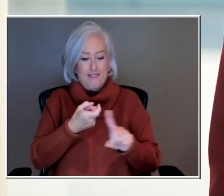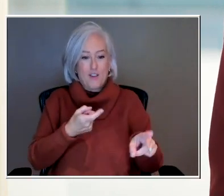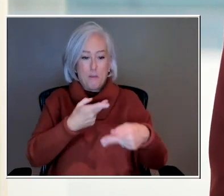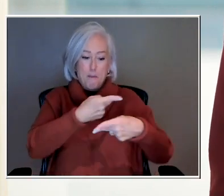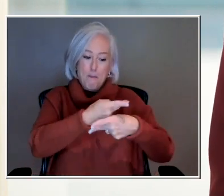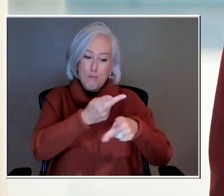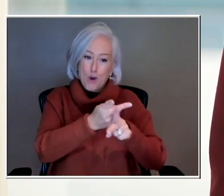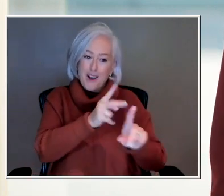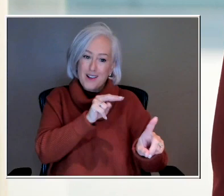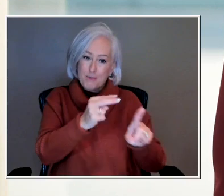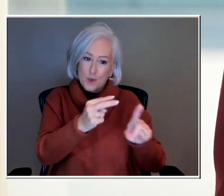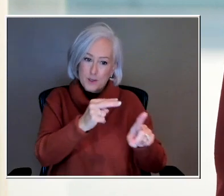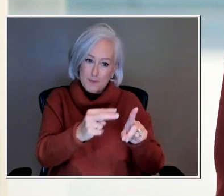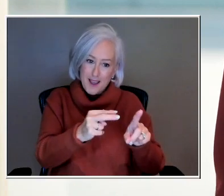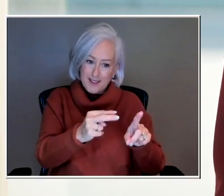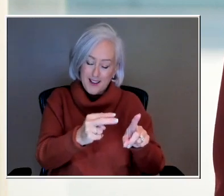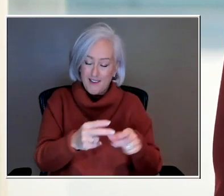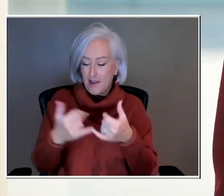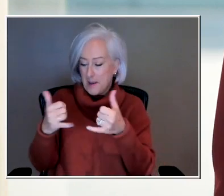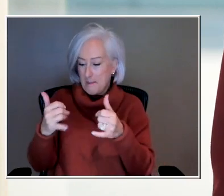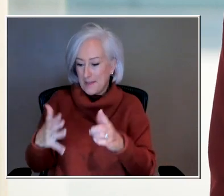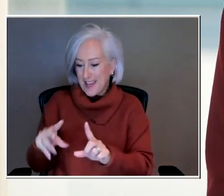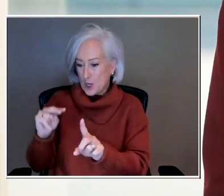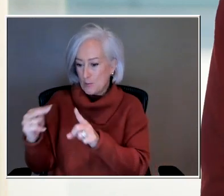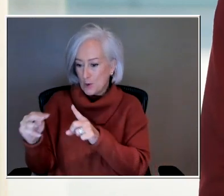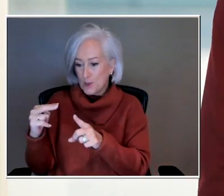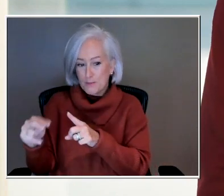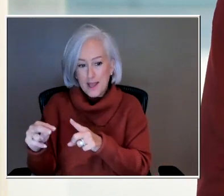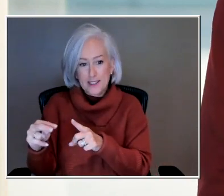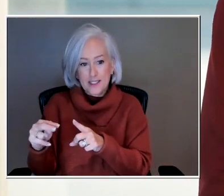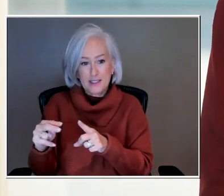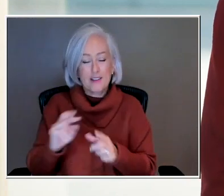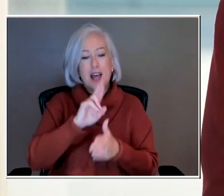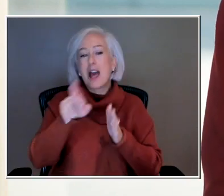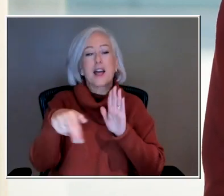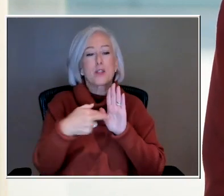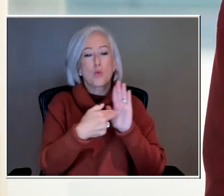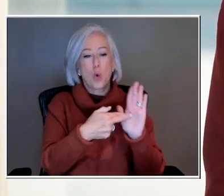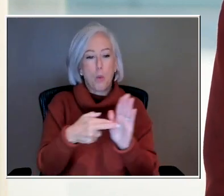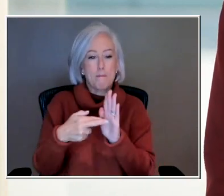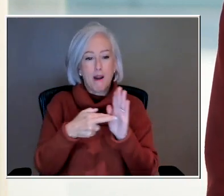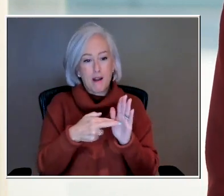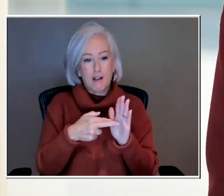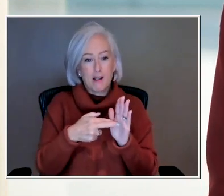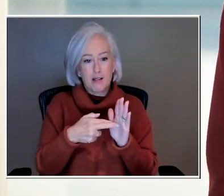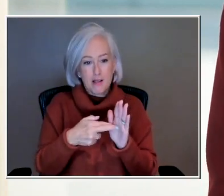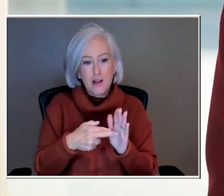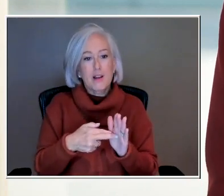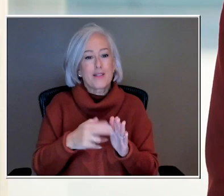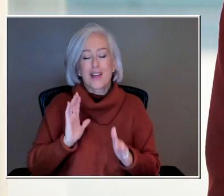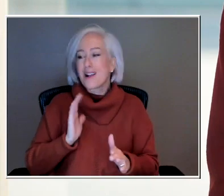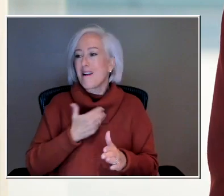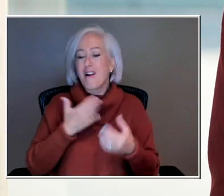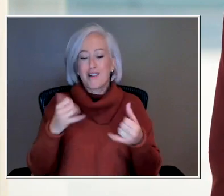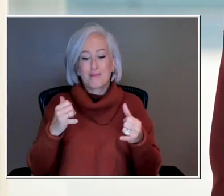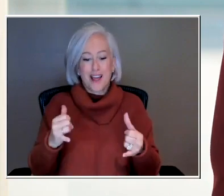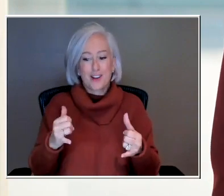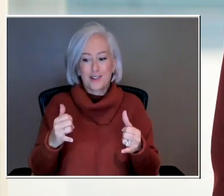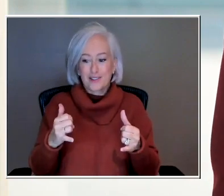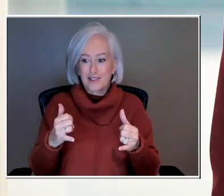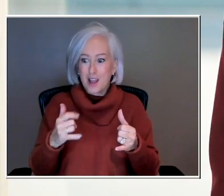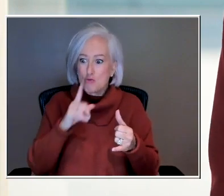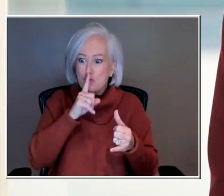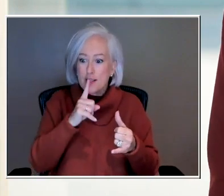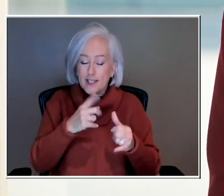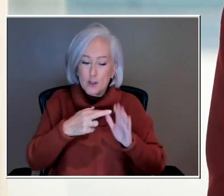of this game, and I think the role models that our players can play for all of the young athletes out